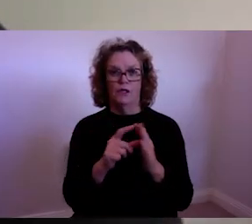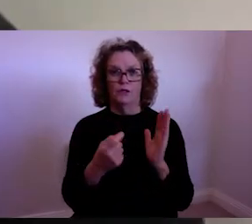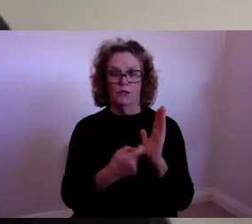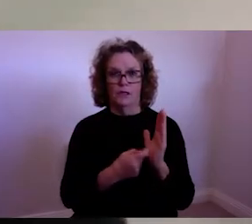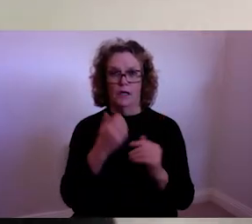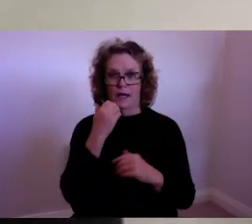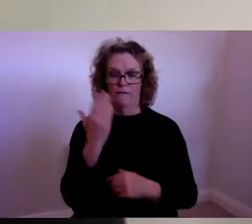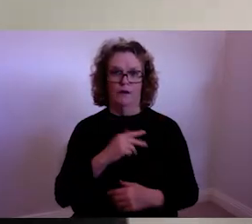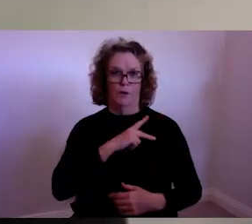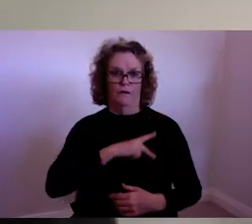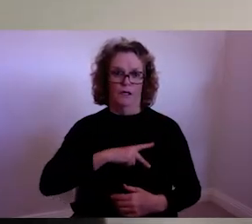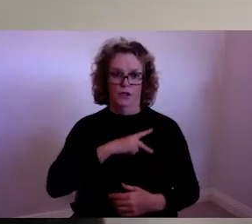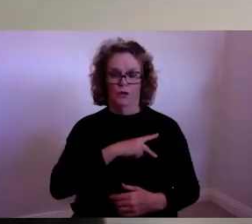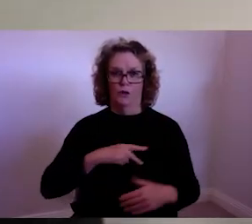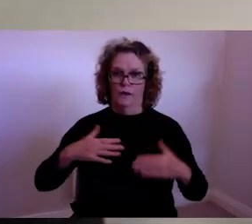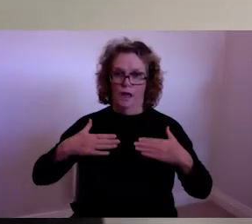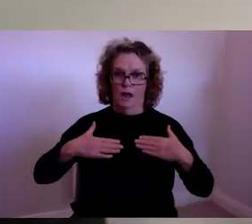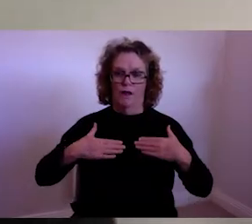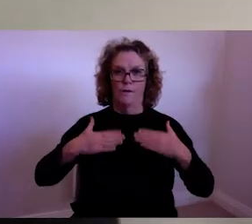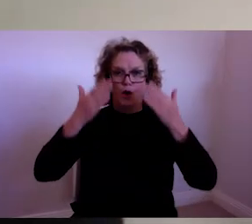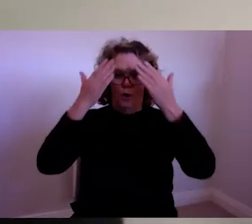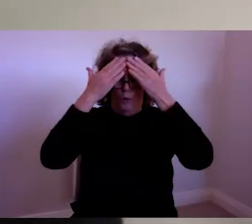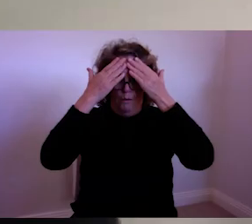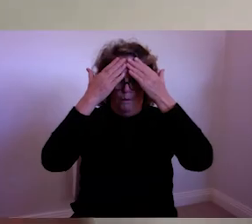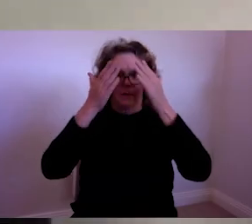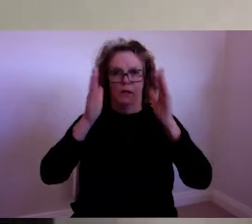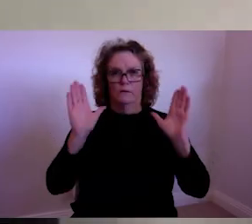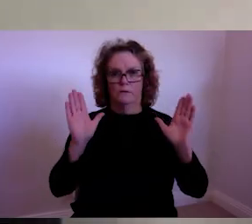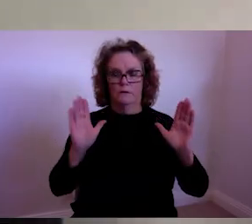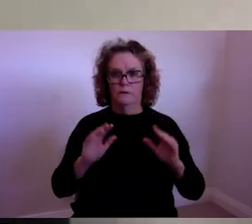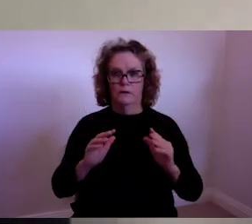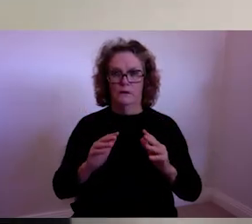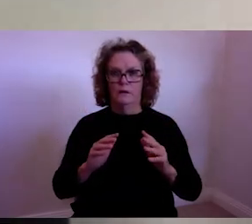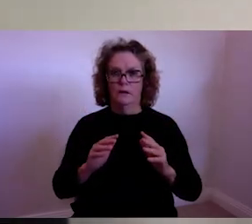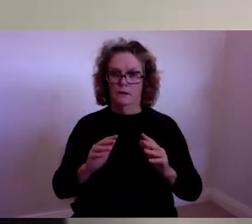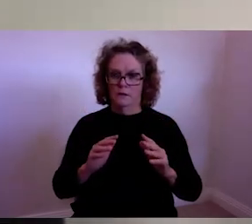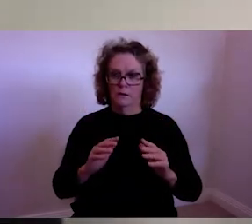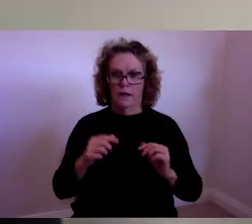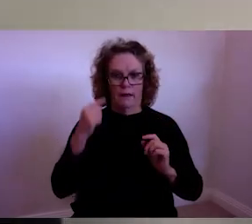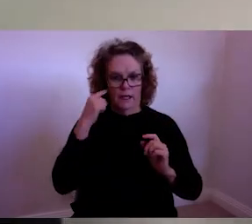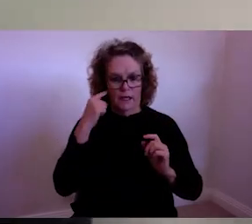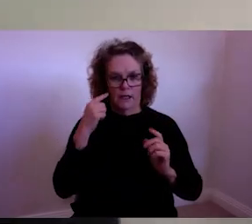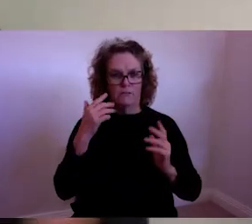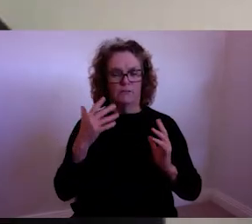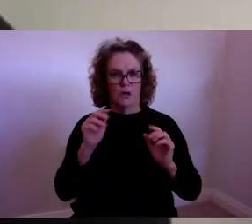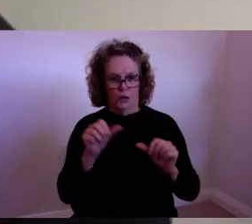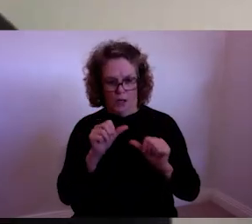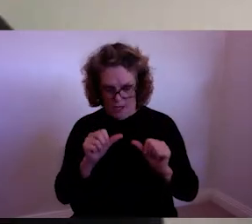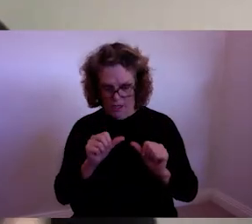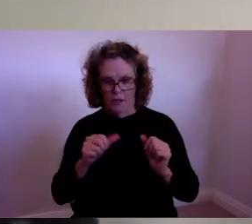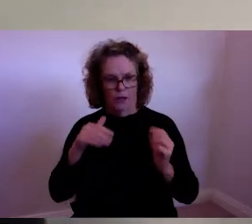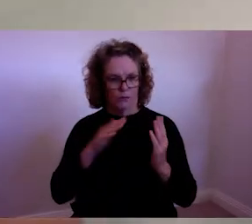to possibilities during their healthcare interaction with that richness of person-centered